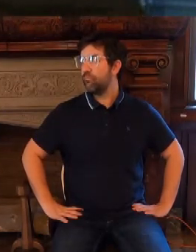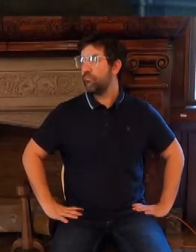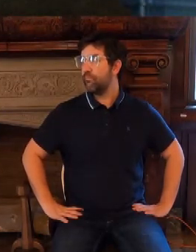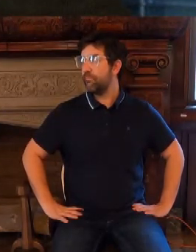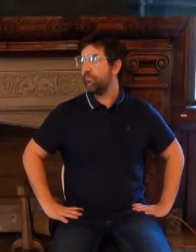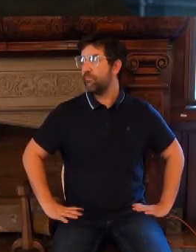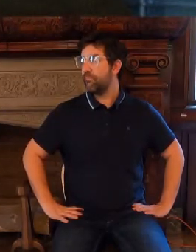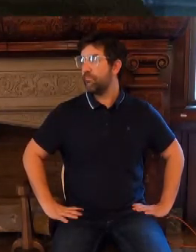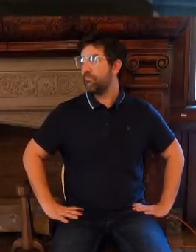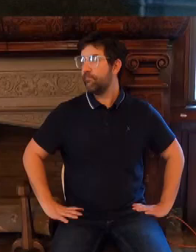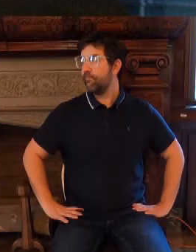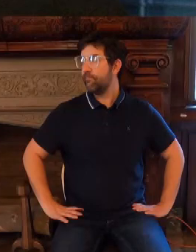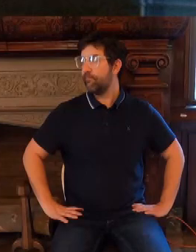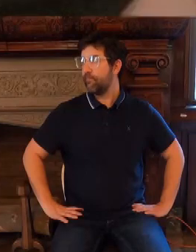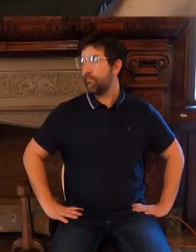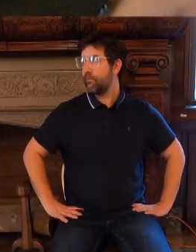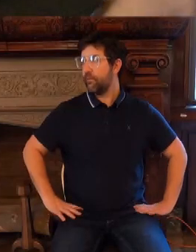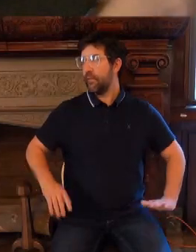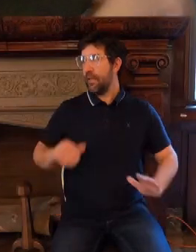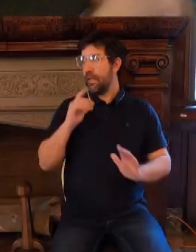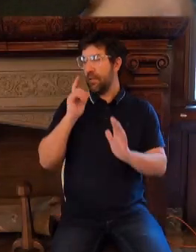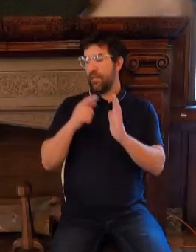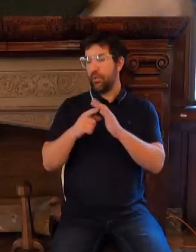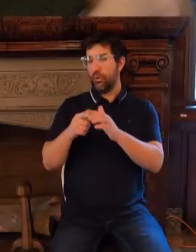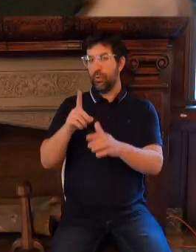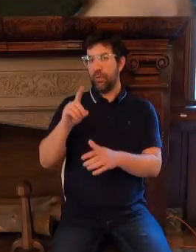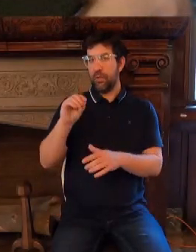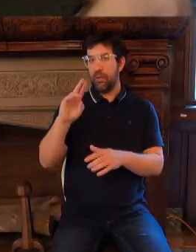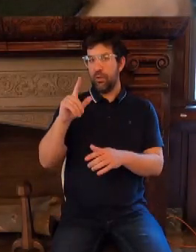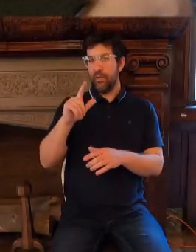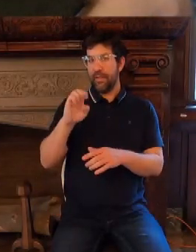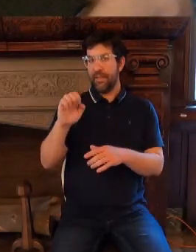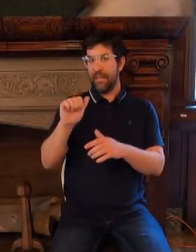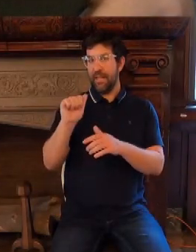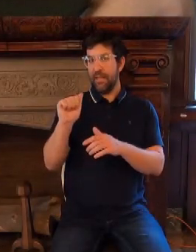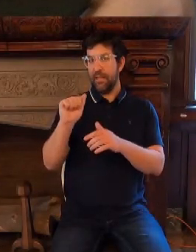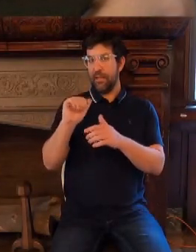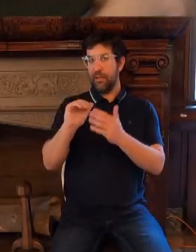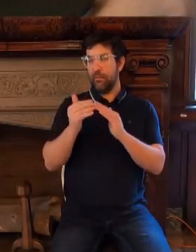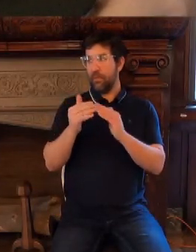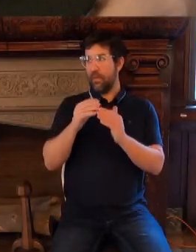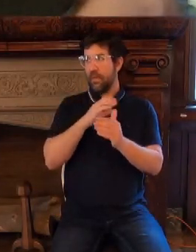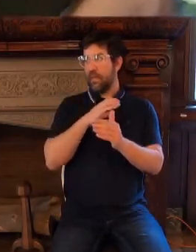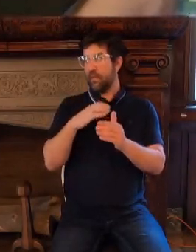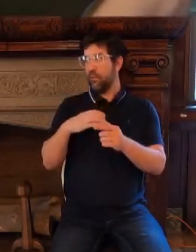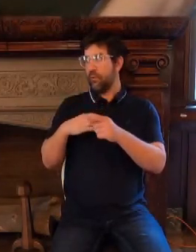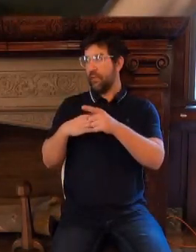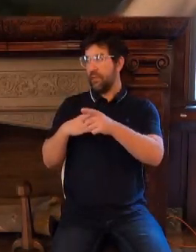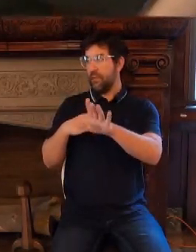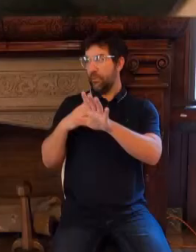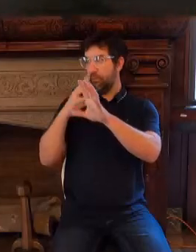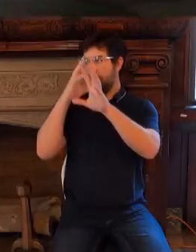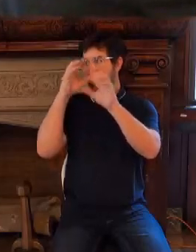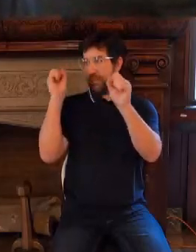want to get a show of hands to figure out the game plan here. Right, good. By the way, I didn't even acknowledge you. Thank you to the East Allegheny Community Council. This is their